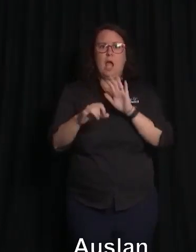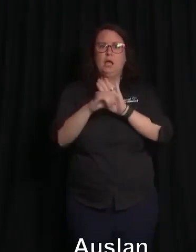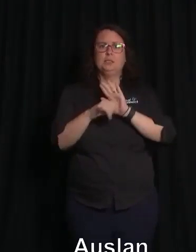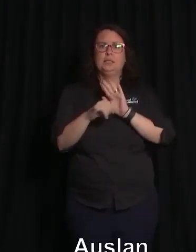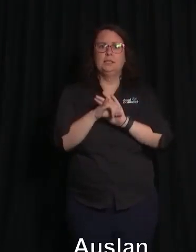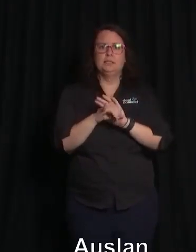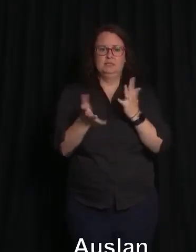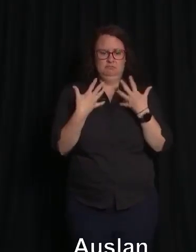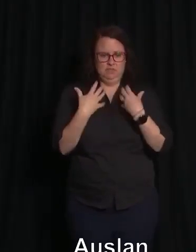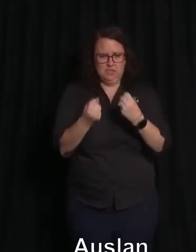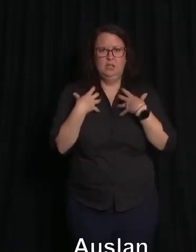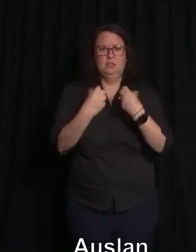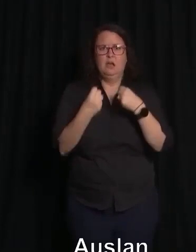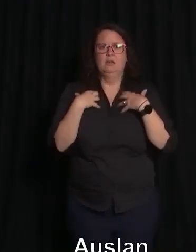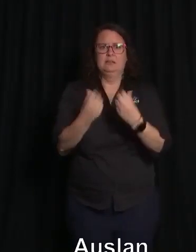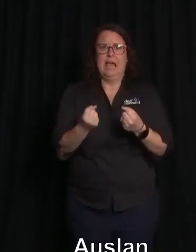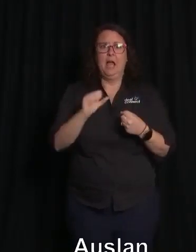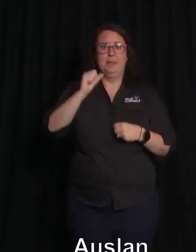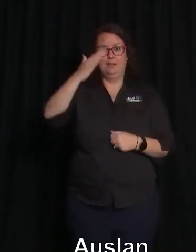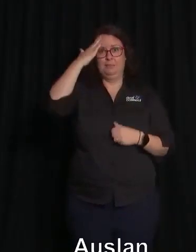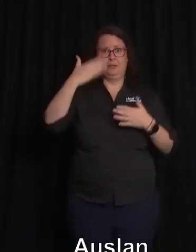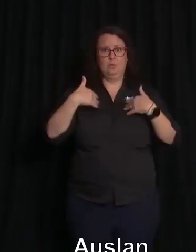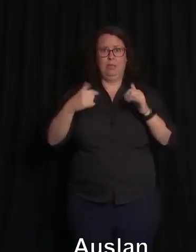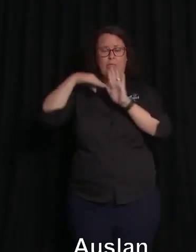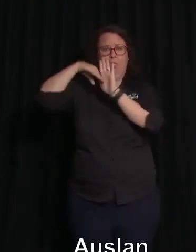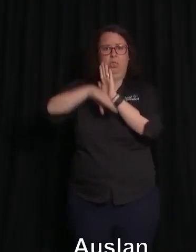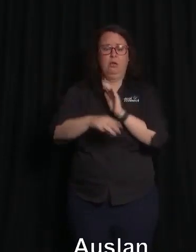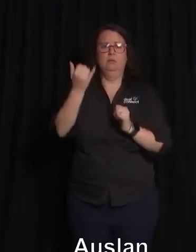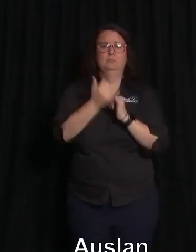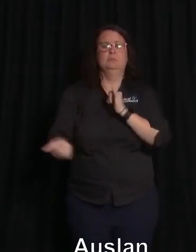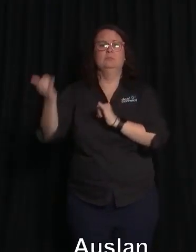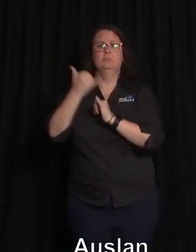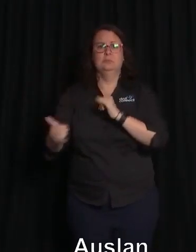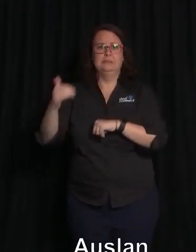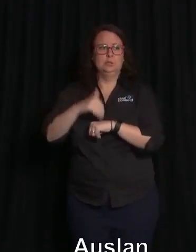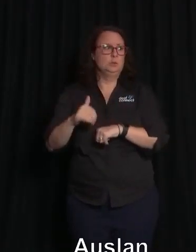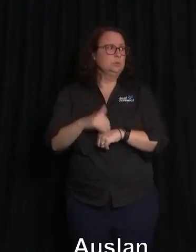have issues that comes after that. Thank you, Anne. Oh, thank you, Crystal.